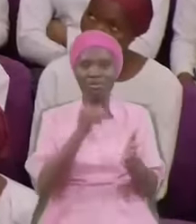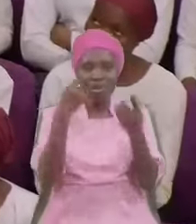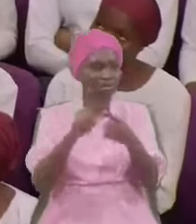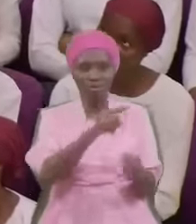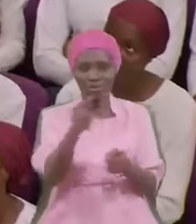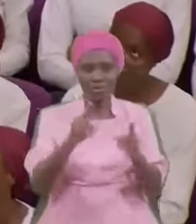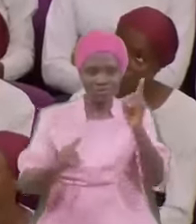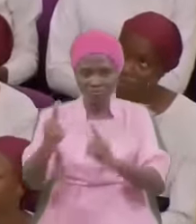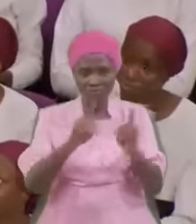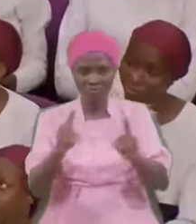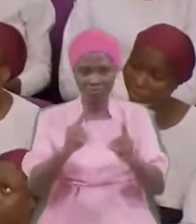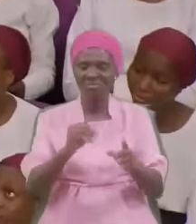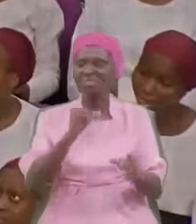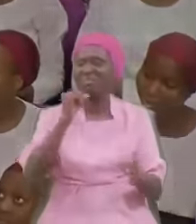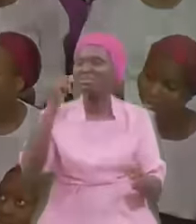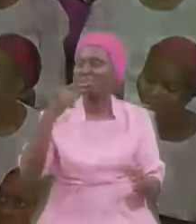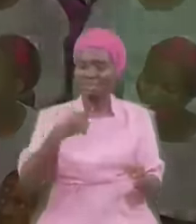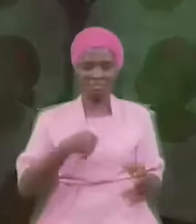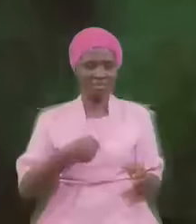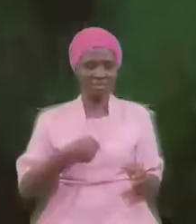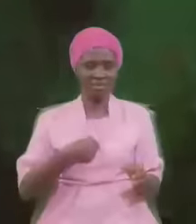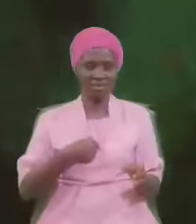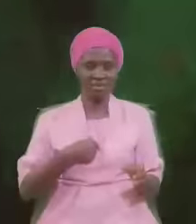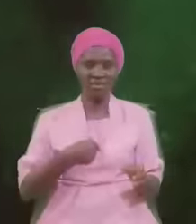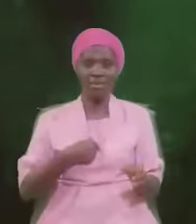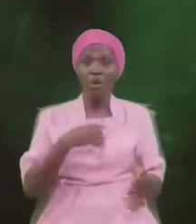Whatever you say no to, heaven will say no.